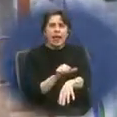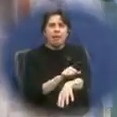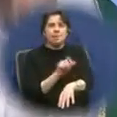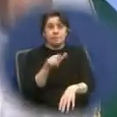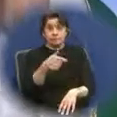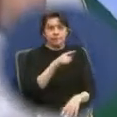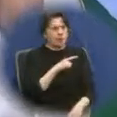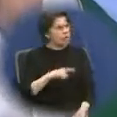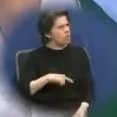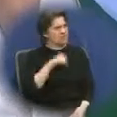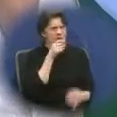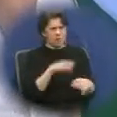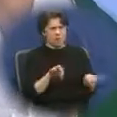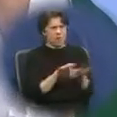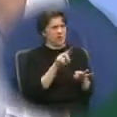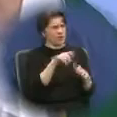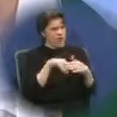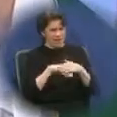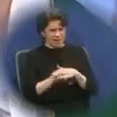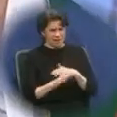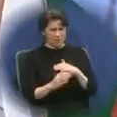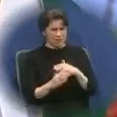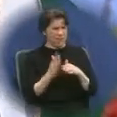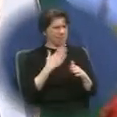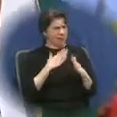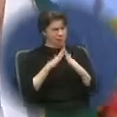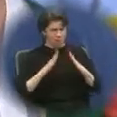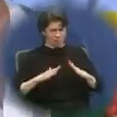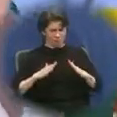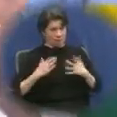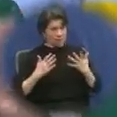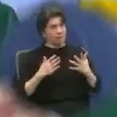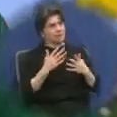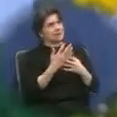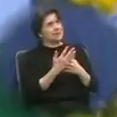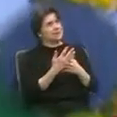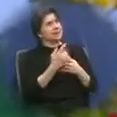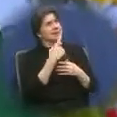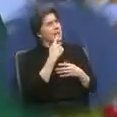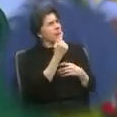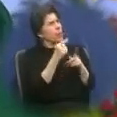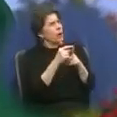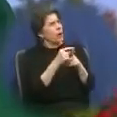you should enter under my roof, but only say the word, and my soul shall be healed.